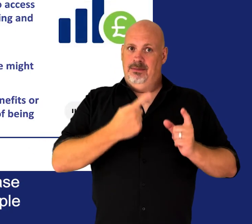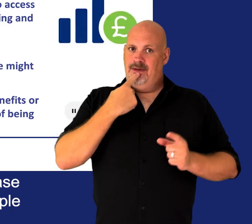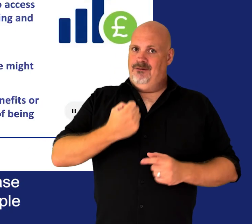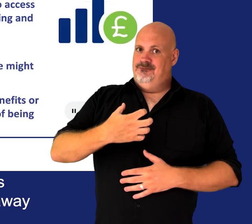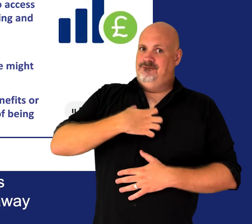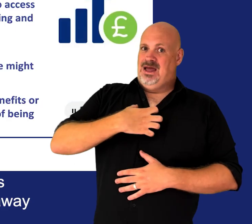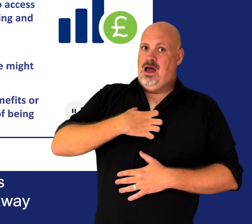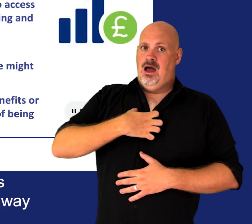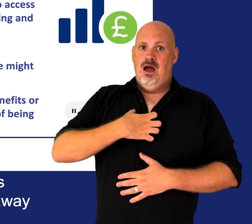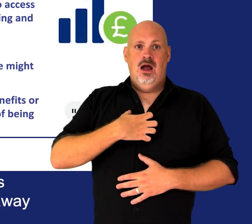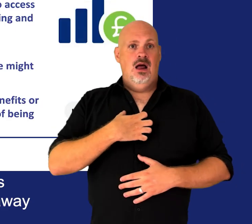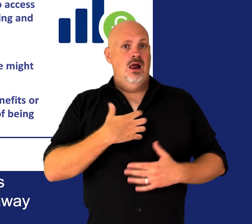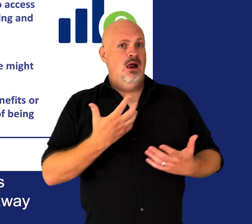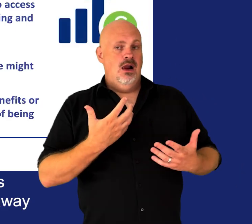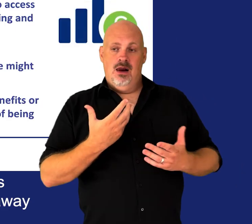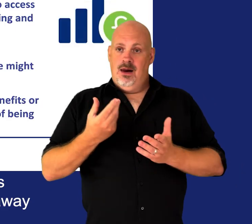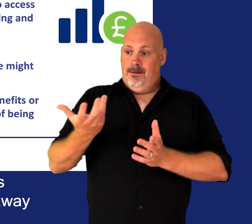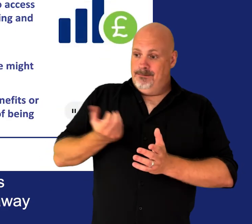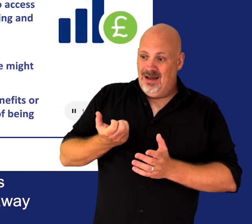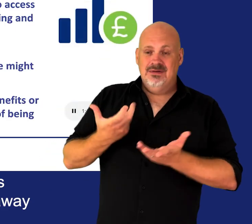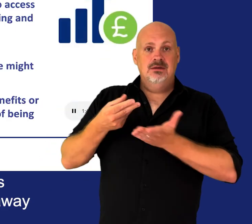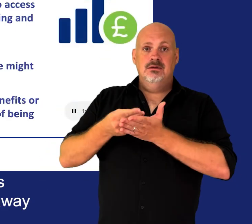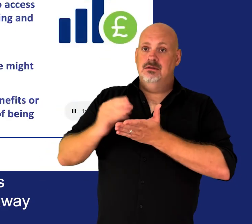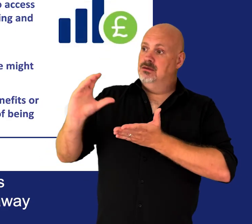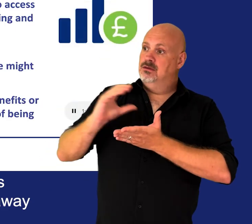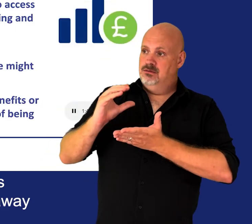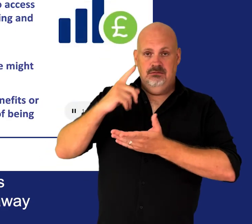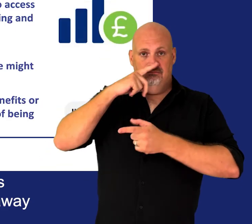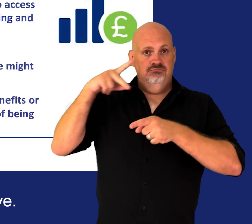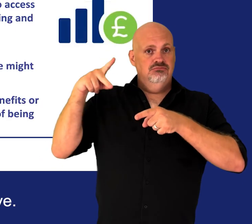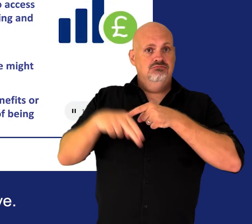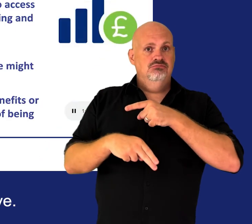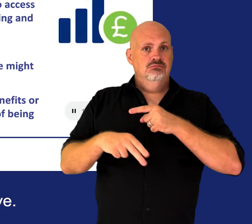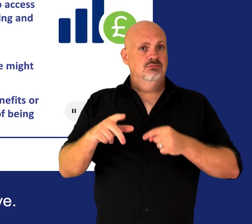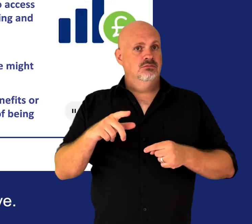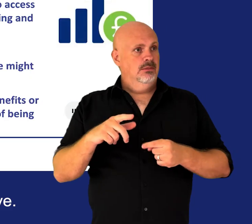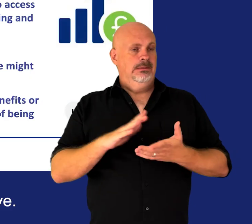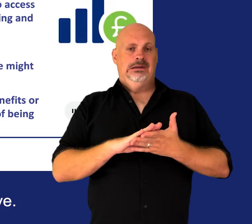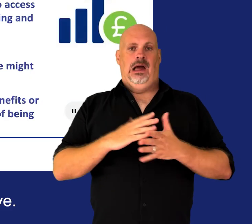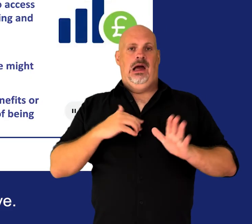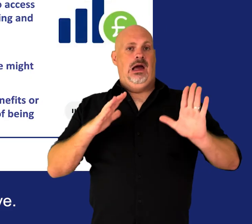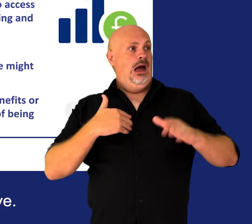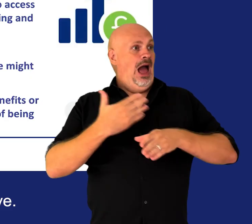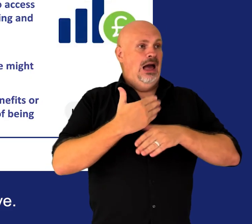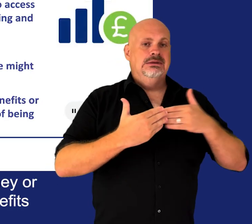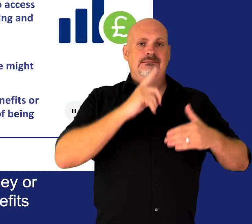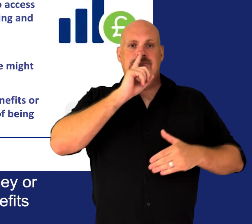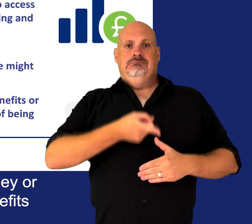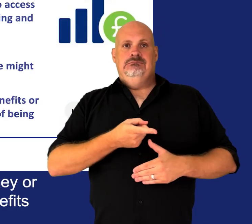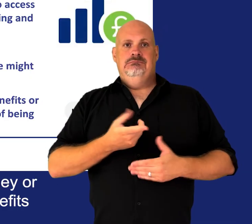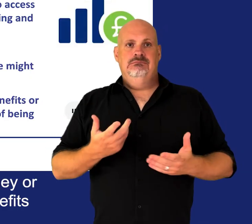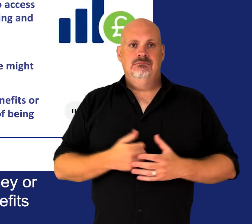disabled people saying that a fear that their benefits or financial assistance may be taken away prevents them from being more active,